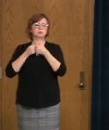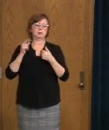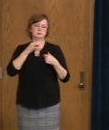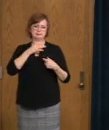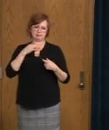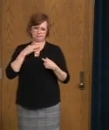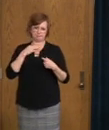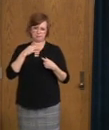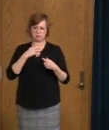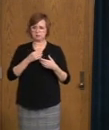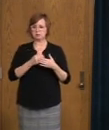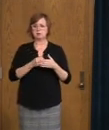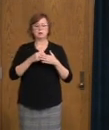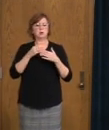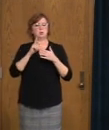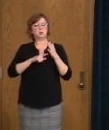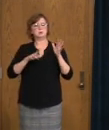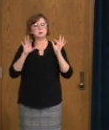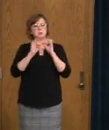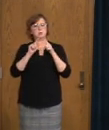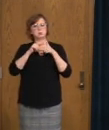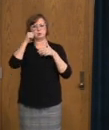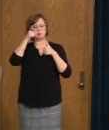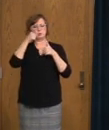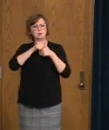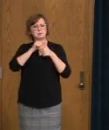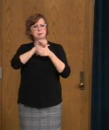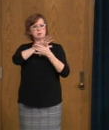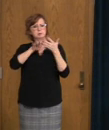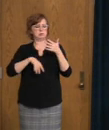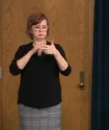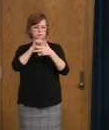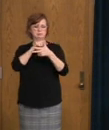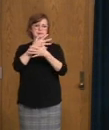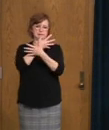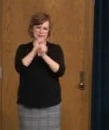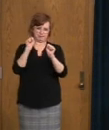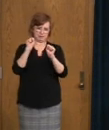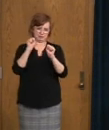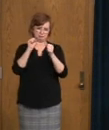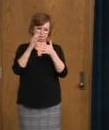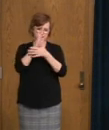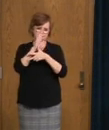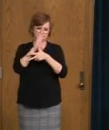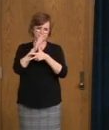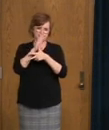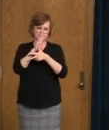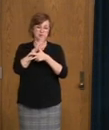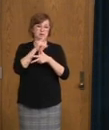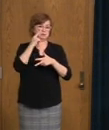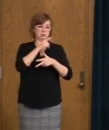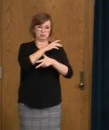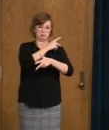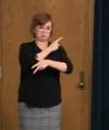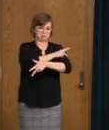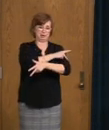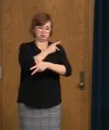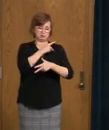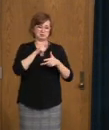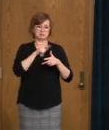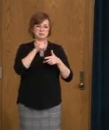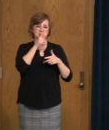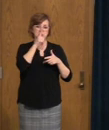In terms of key messages, I'll say that safety throughout our response is our number one priority. Safety of our patients, our residents, and